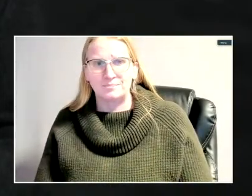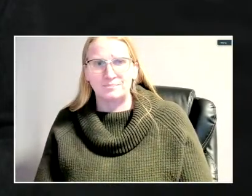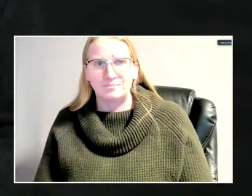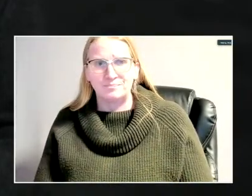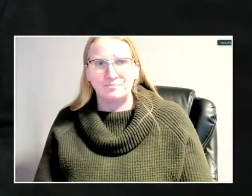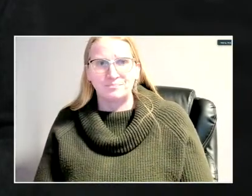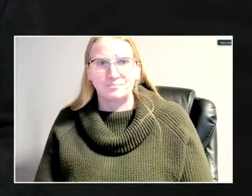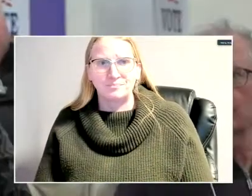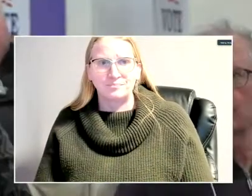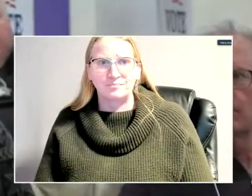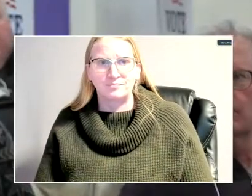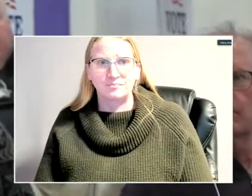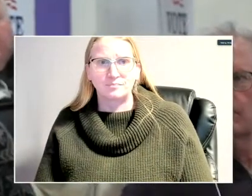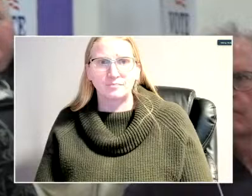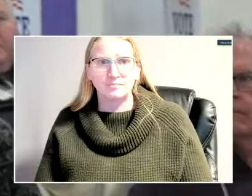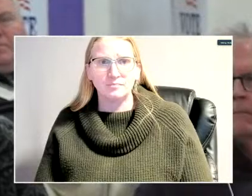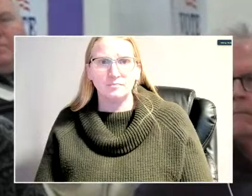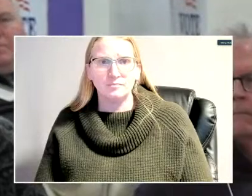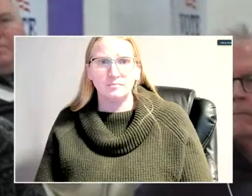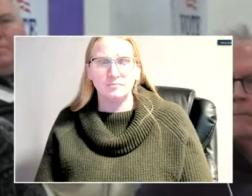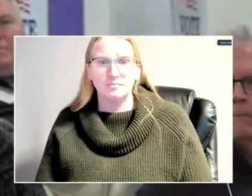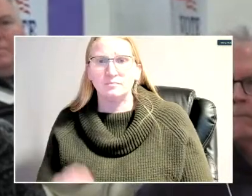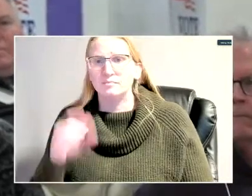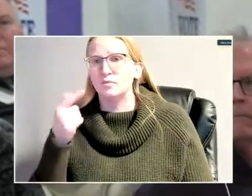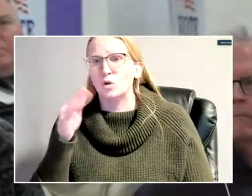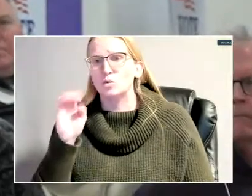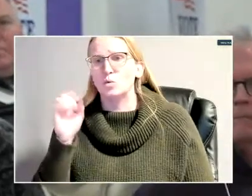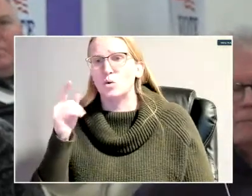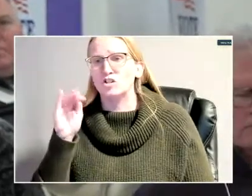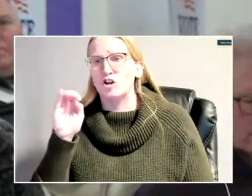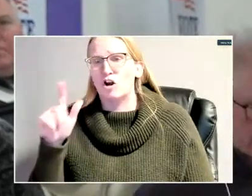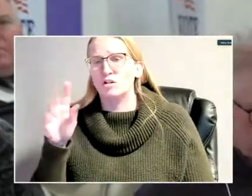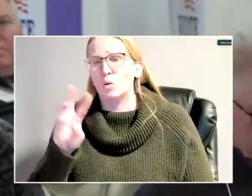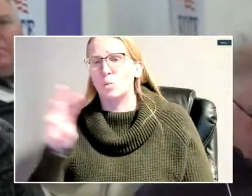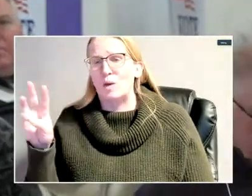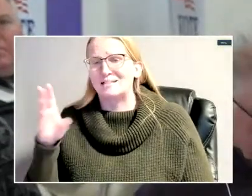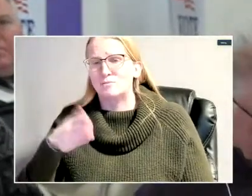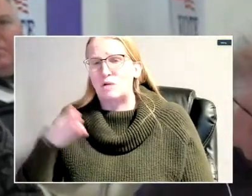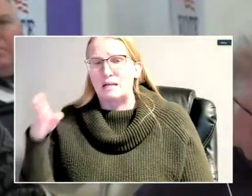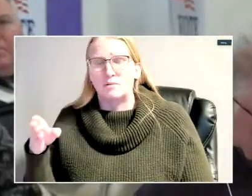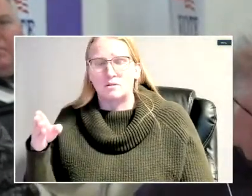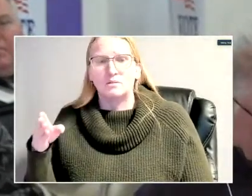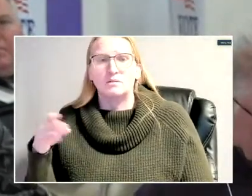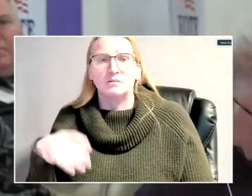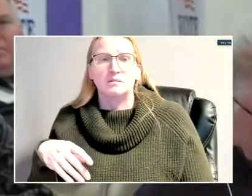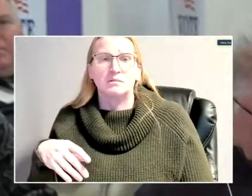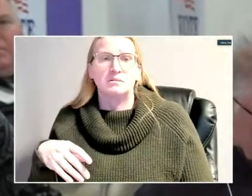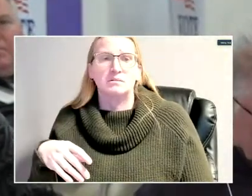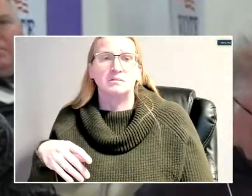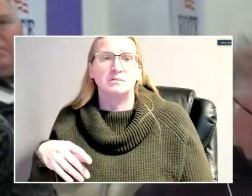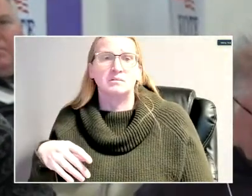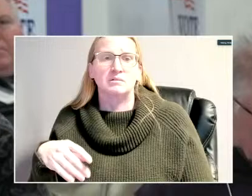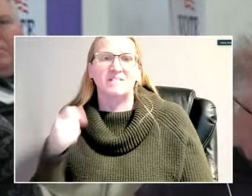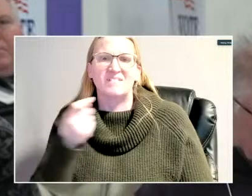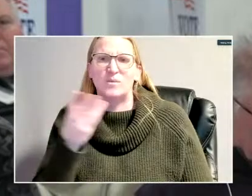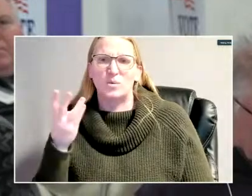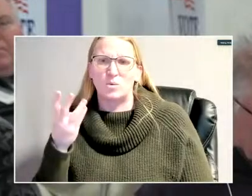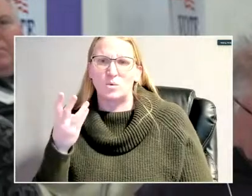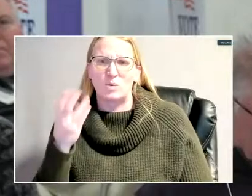George Car West Brattleboro couple of things on this I hear Too Many